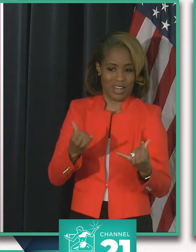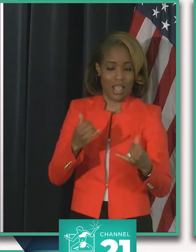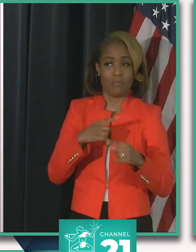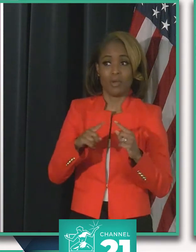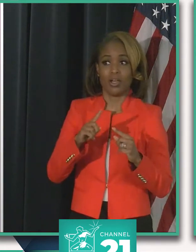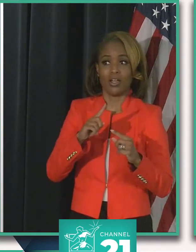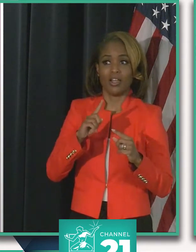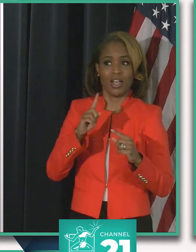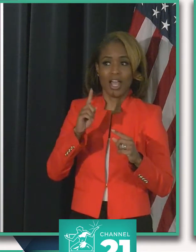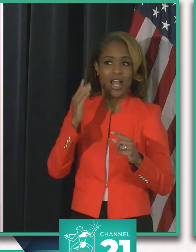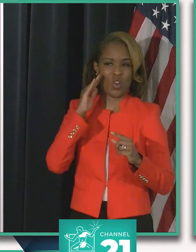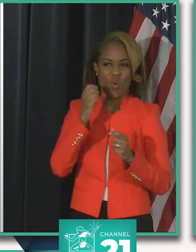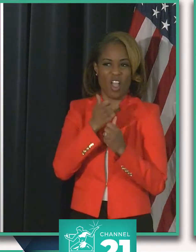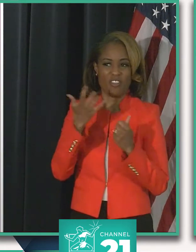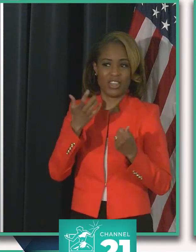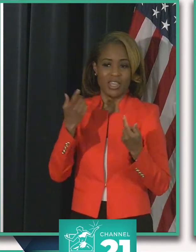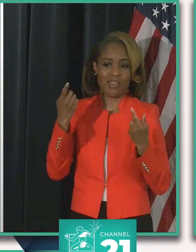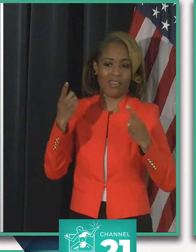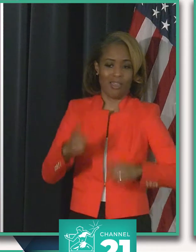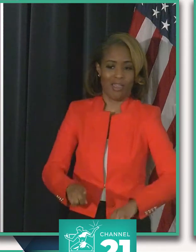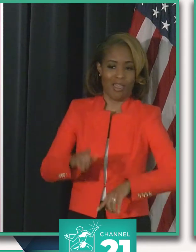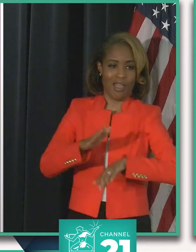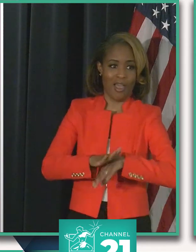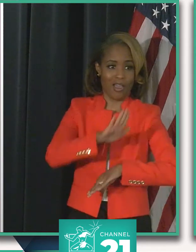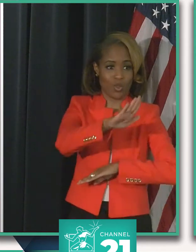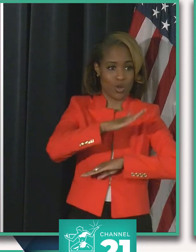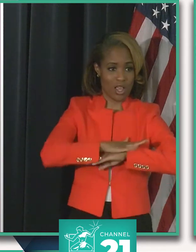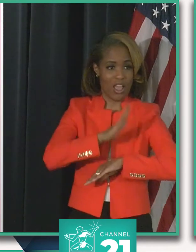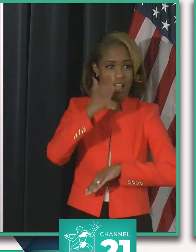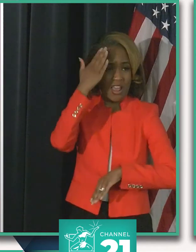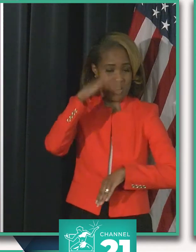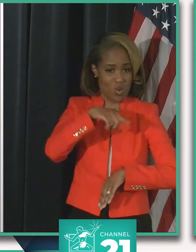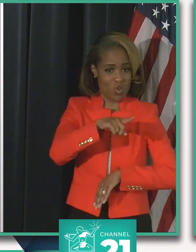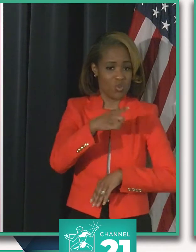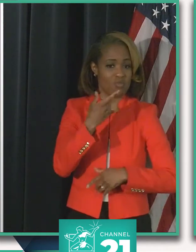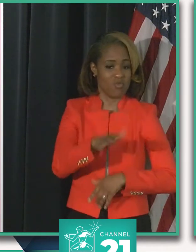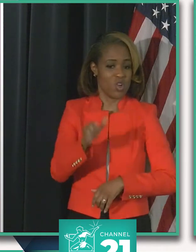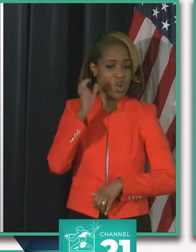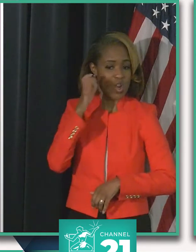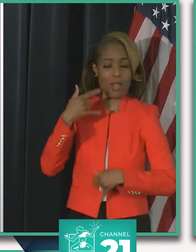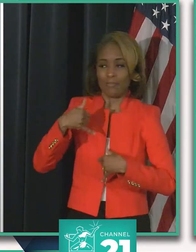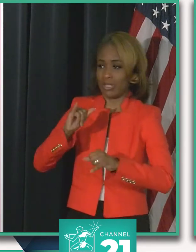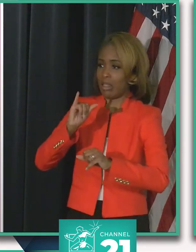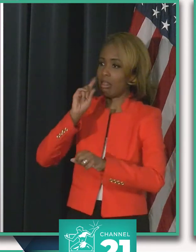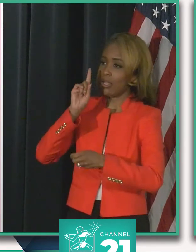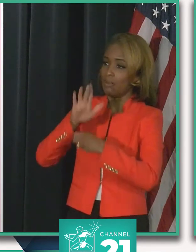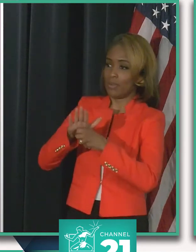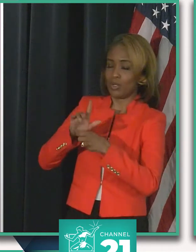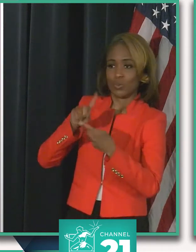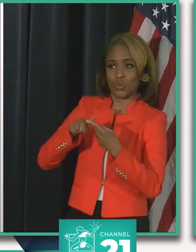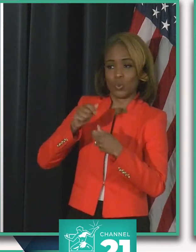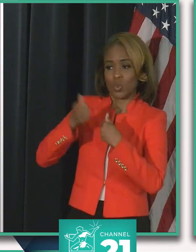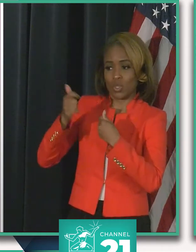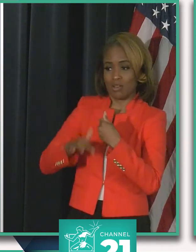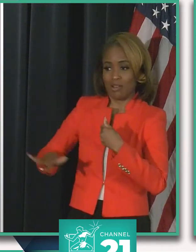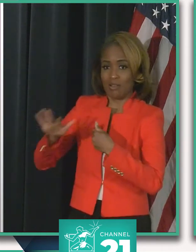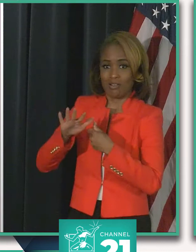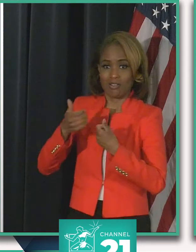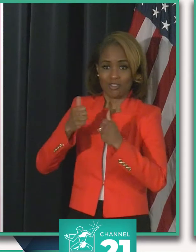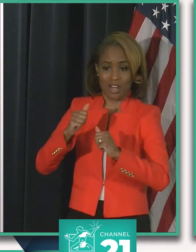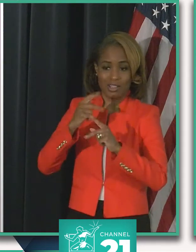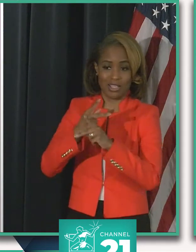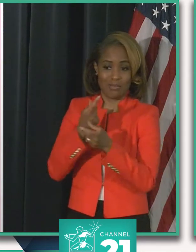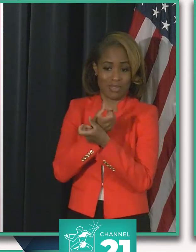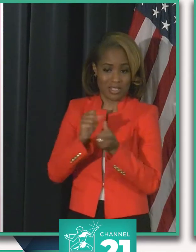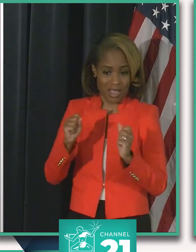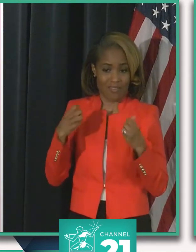everything reaches your desk, I know you've heard that I'm still committed to the neighborhood, trying to keep us safe and healthy. And